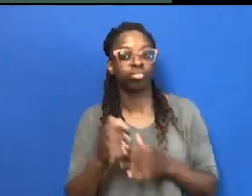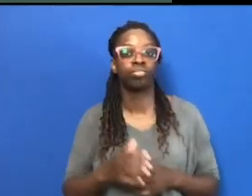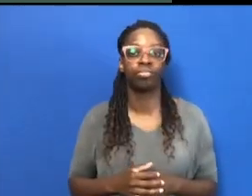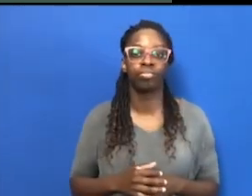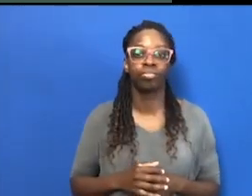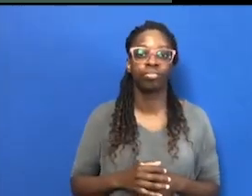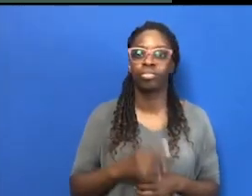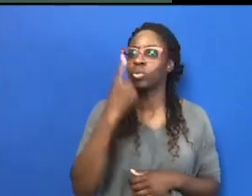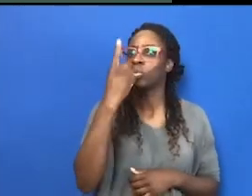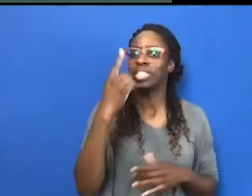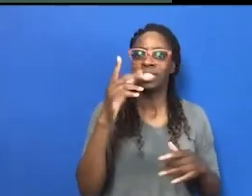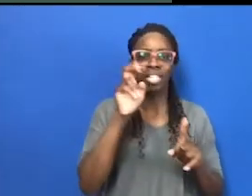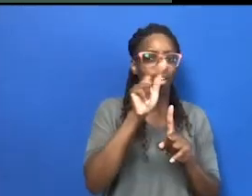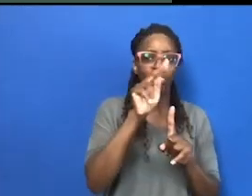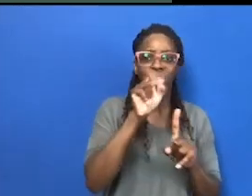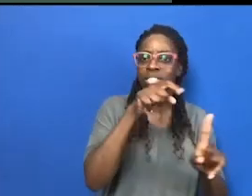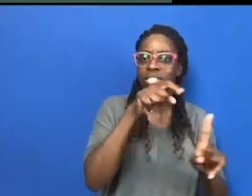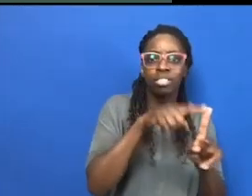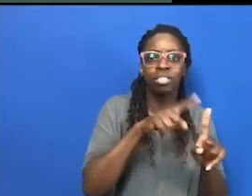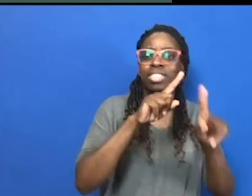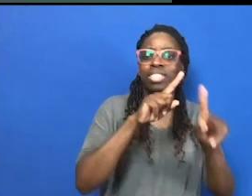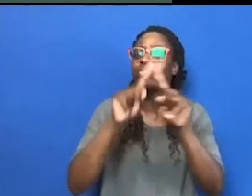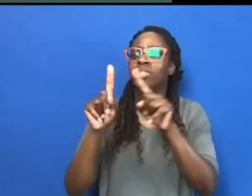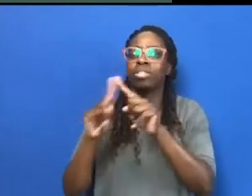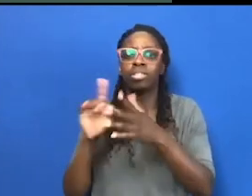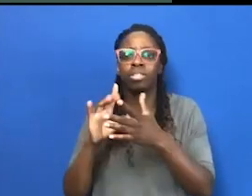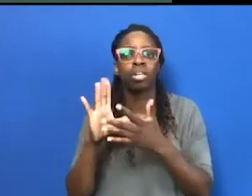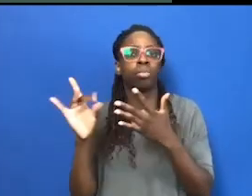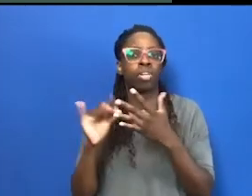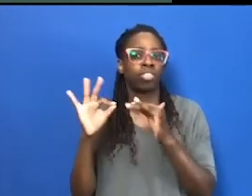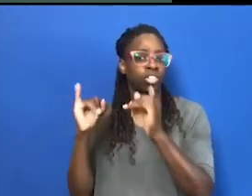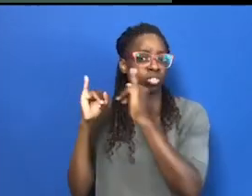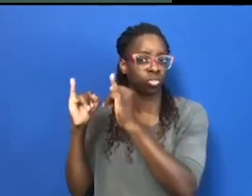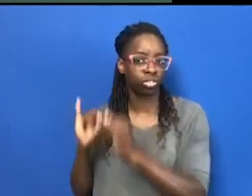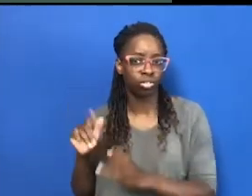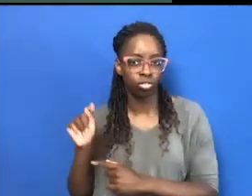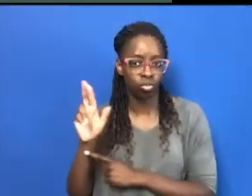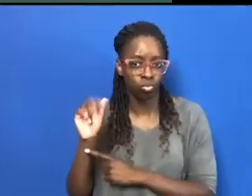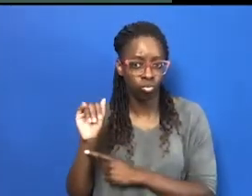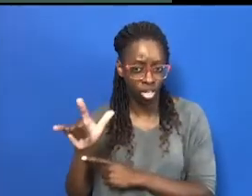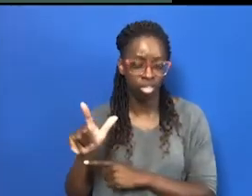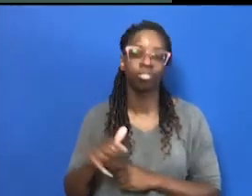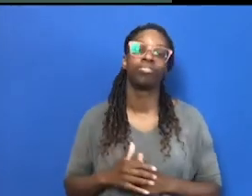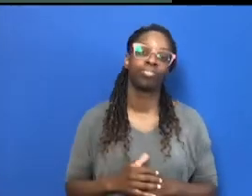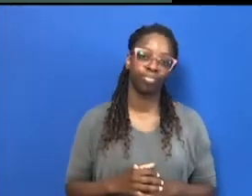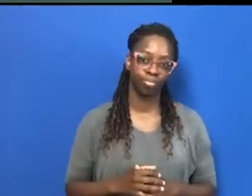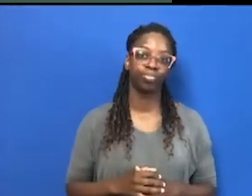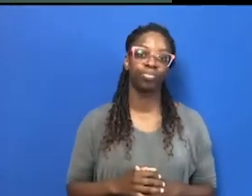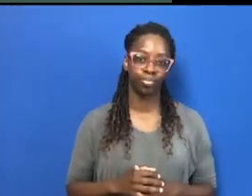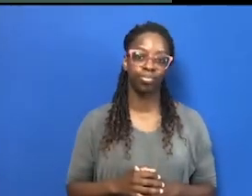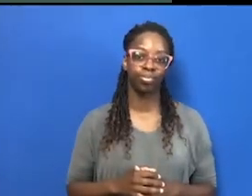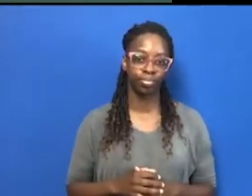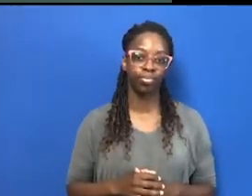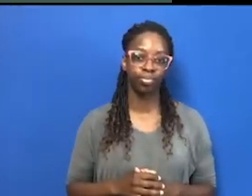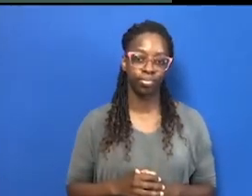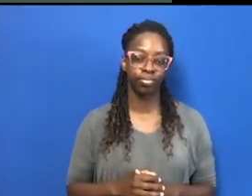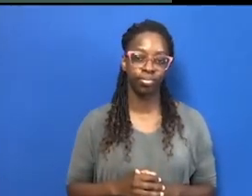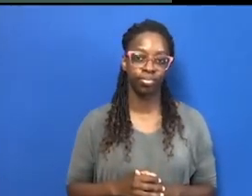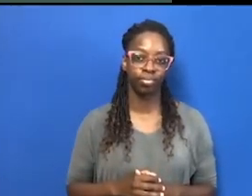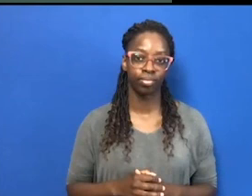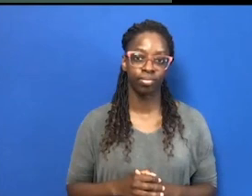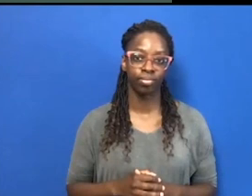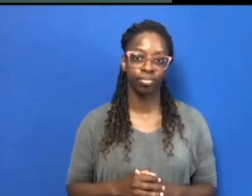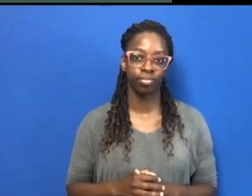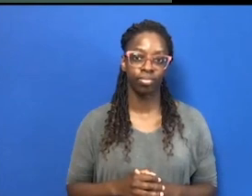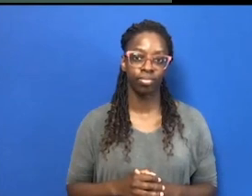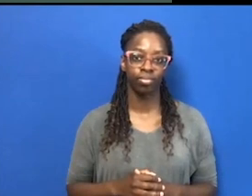to help a child engage in the STEM concepts that are part of the activity. So that is our video presentation. We thank you for